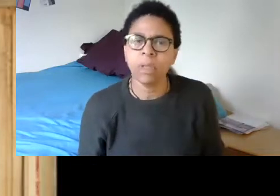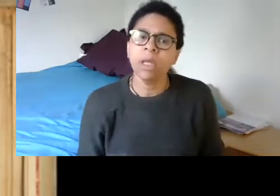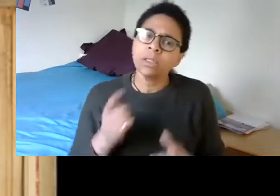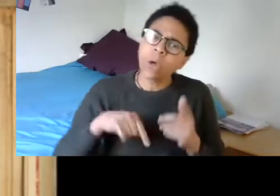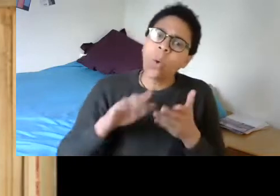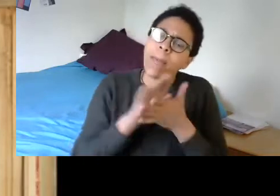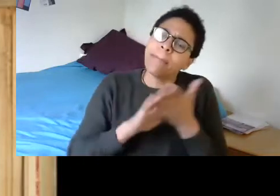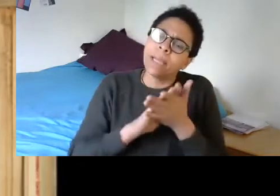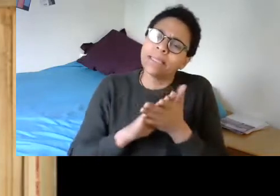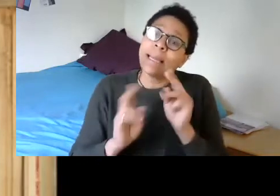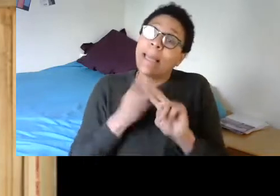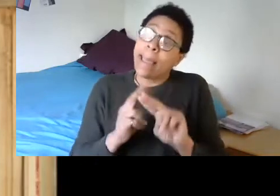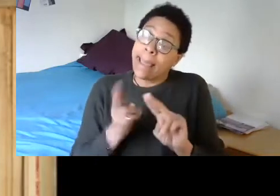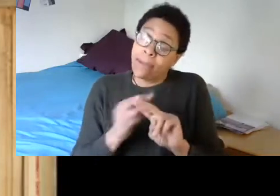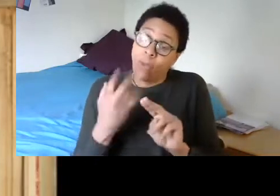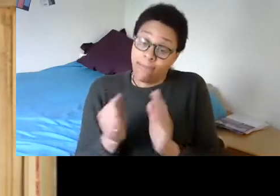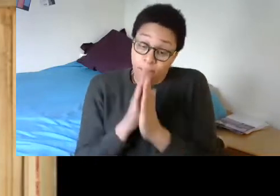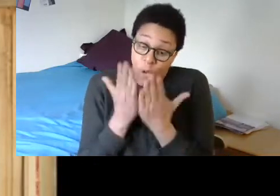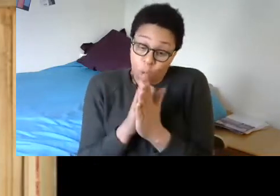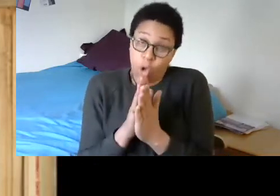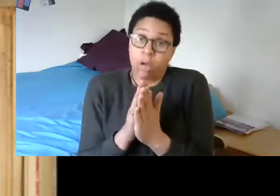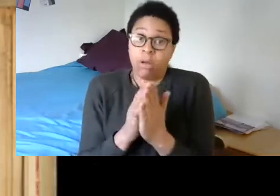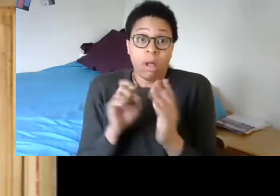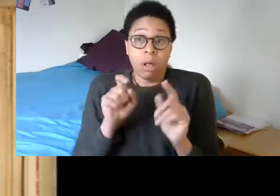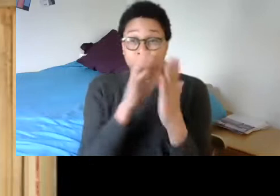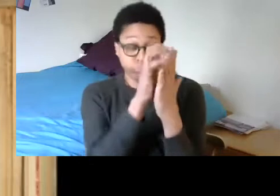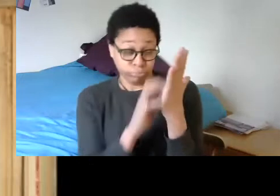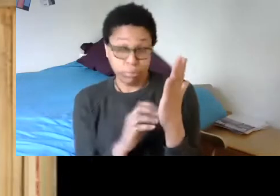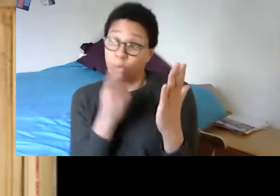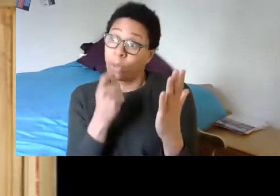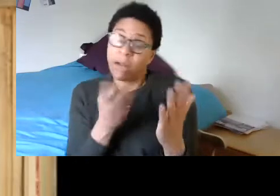personalize the text through use of illuminators in the same way as manuscripts.